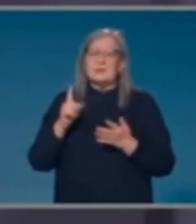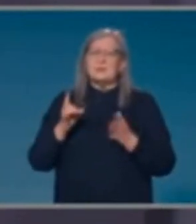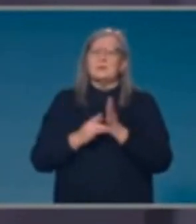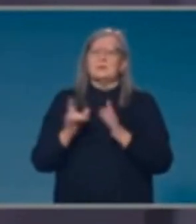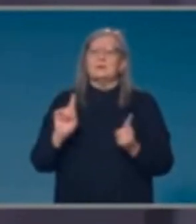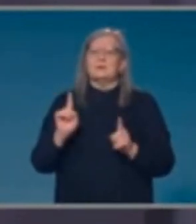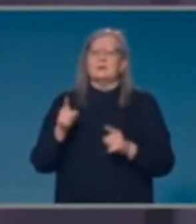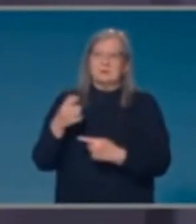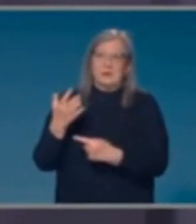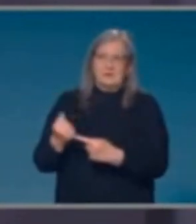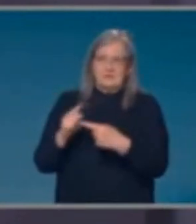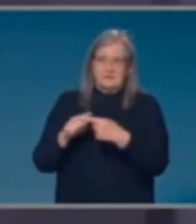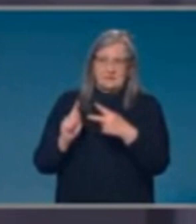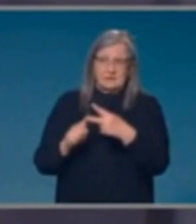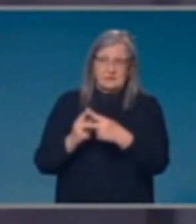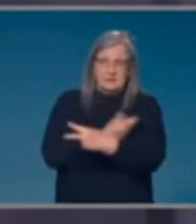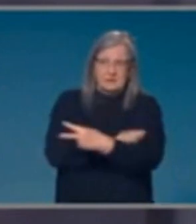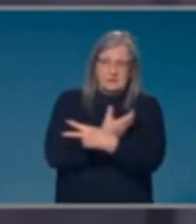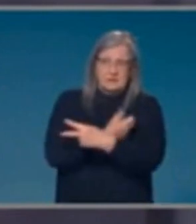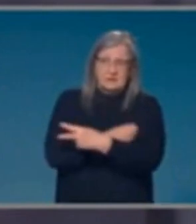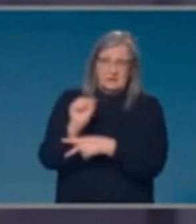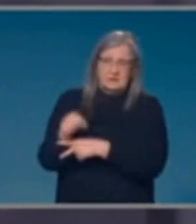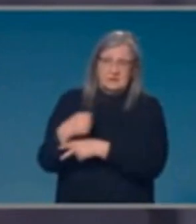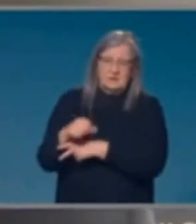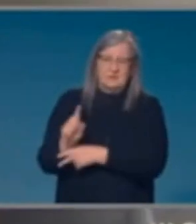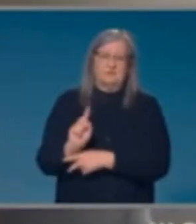of making those decisions. Right. And just